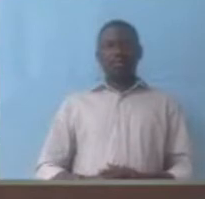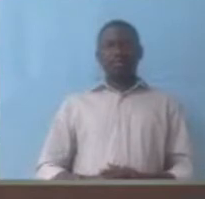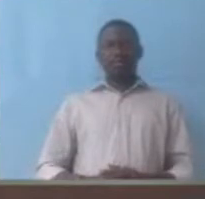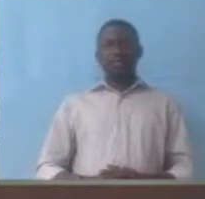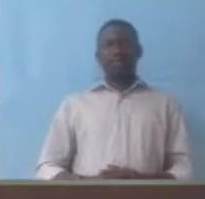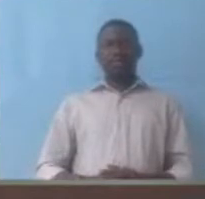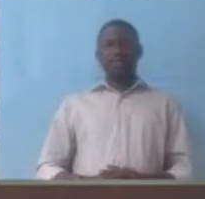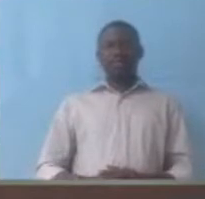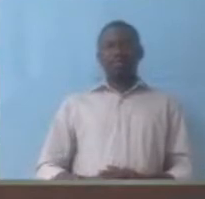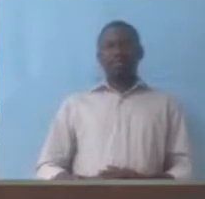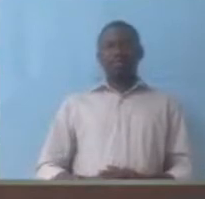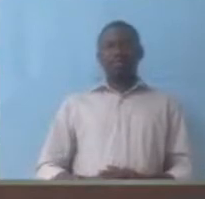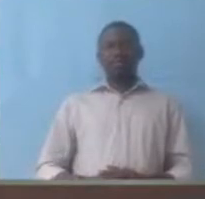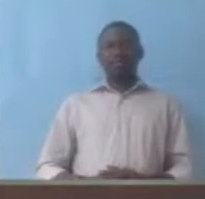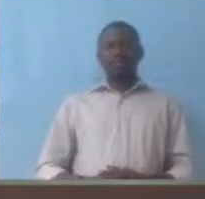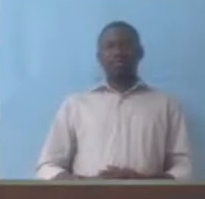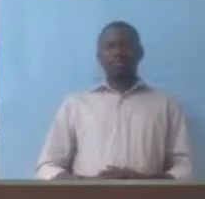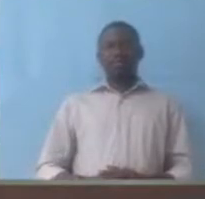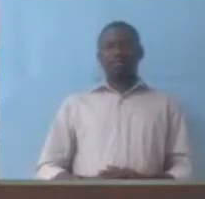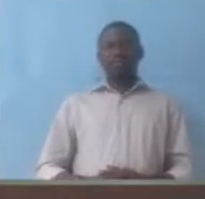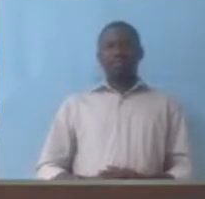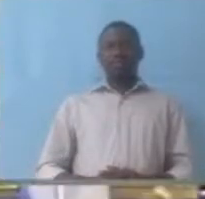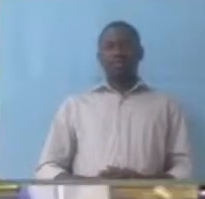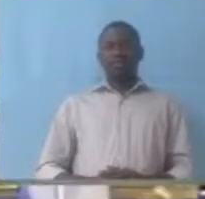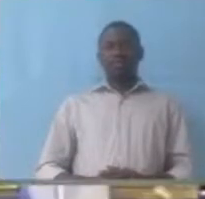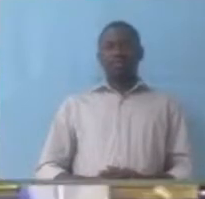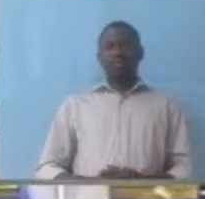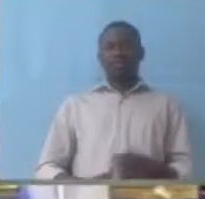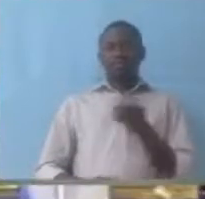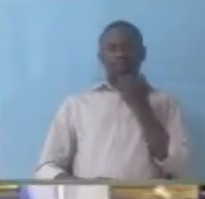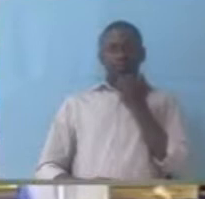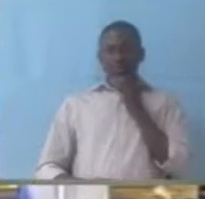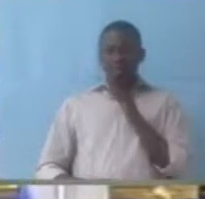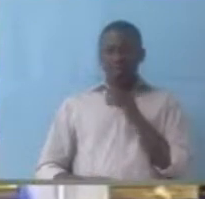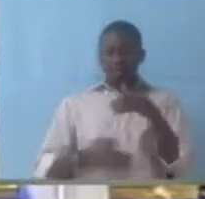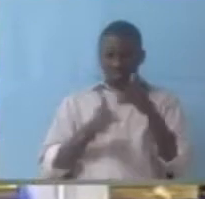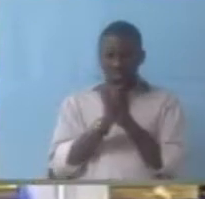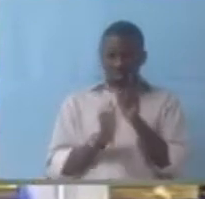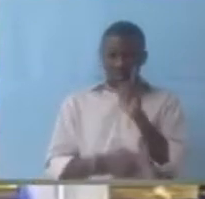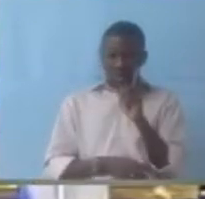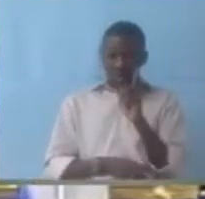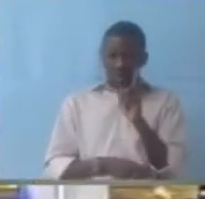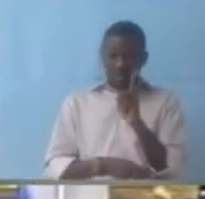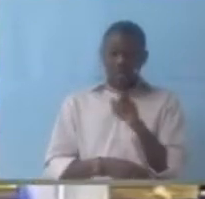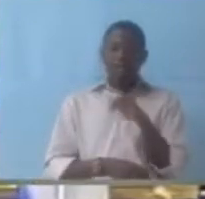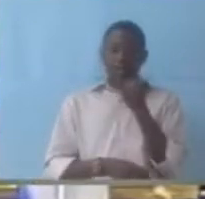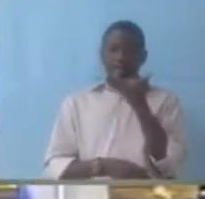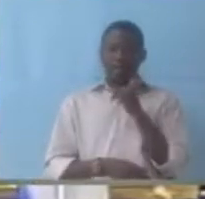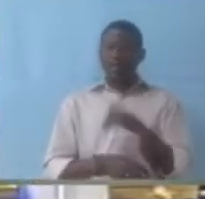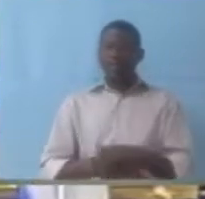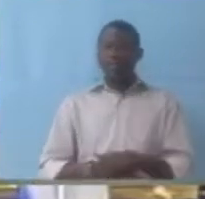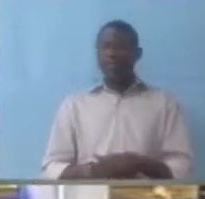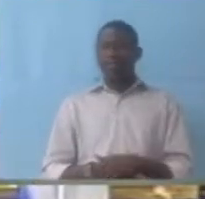teng. Sorry, schedule 1. I believe so. Schedule 1 wala bunda folote.